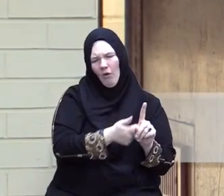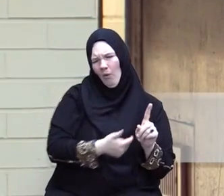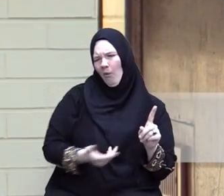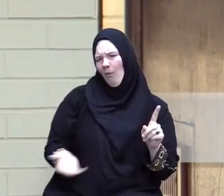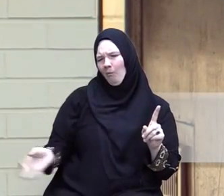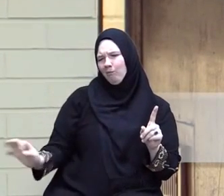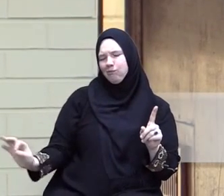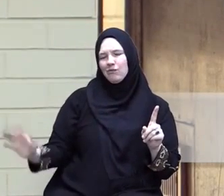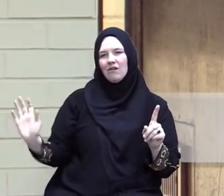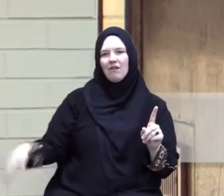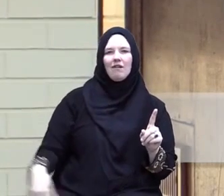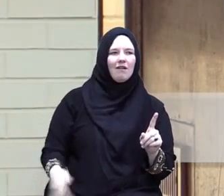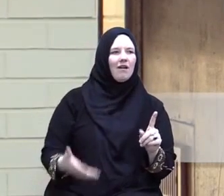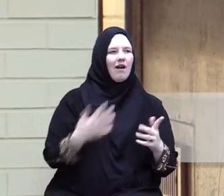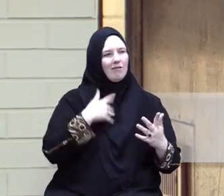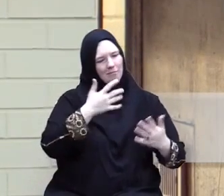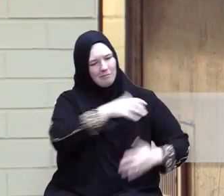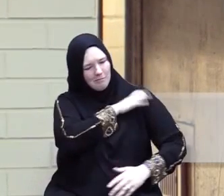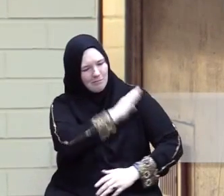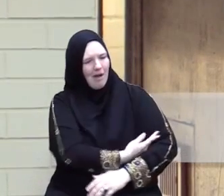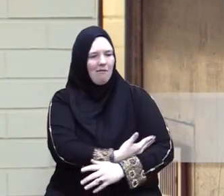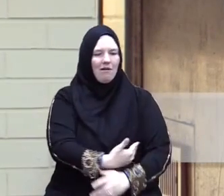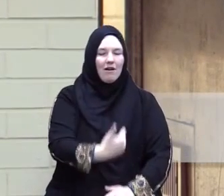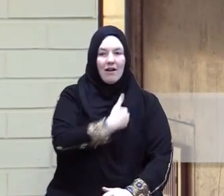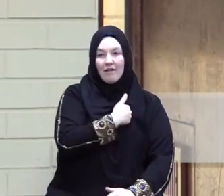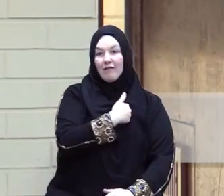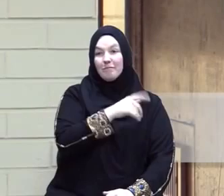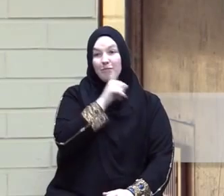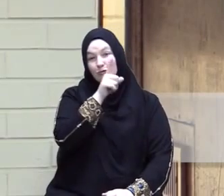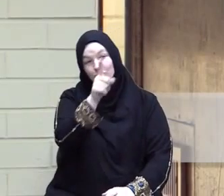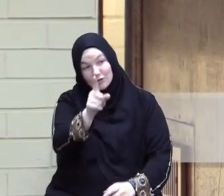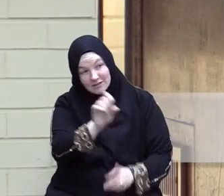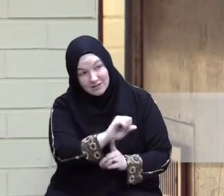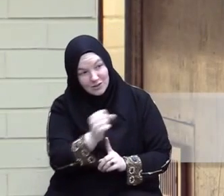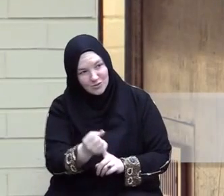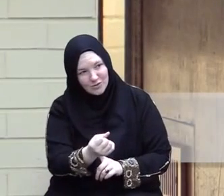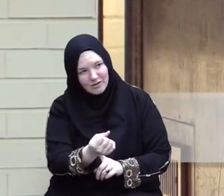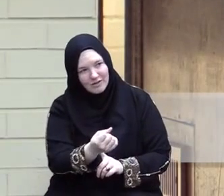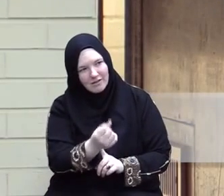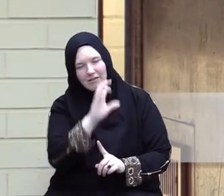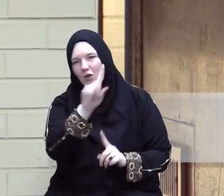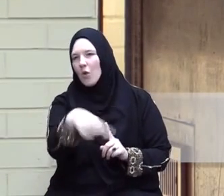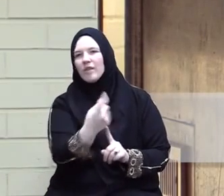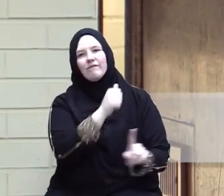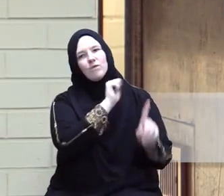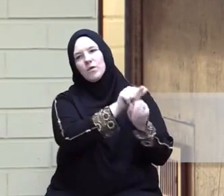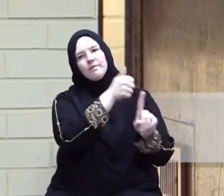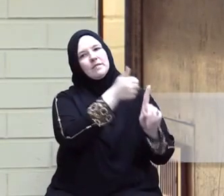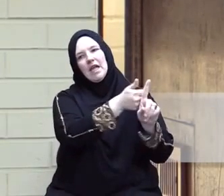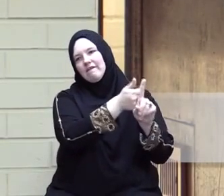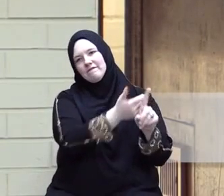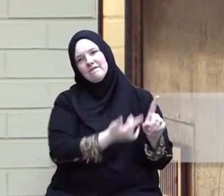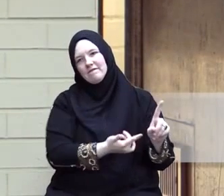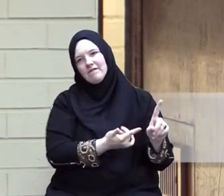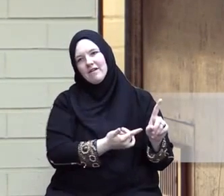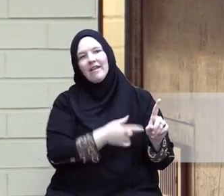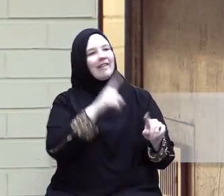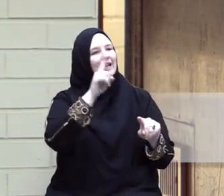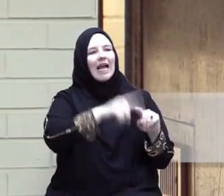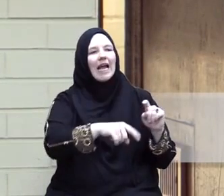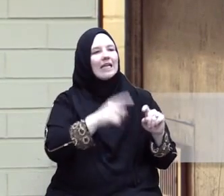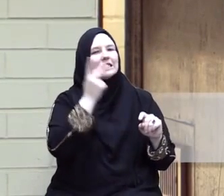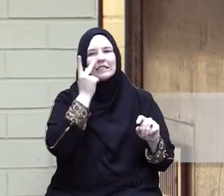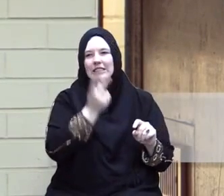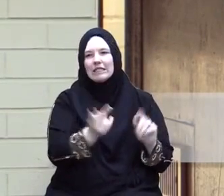think they are deceiving Allah and the believers, but in reality, they are only deceiving themselves. This is the real